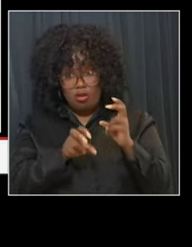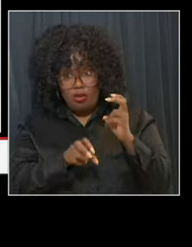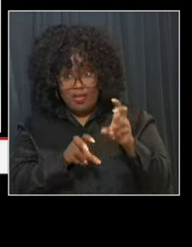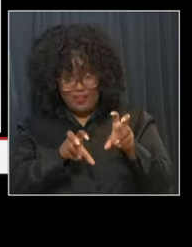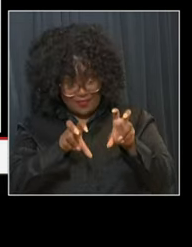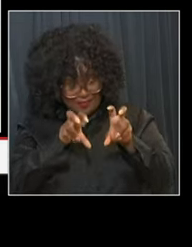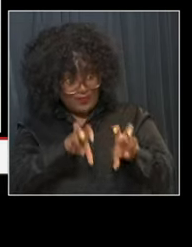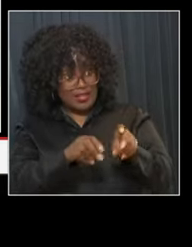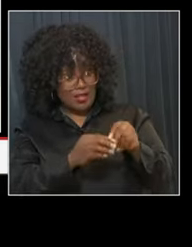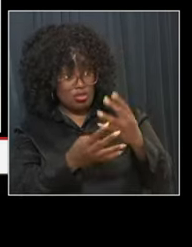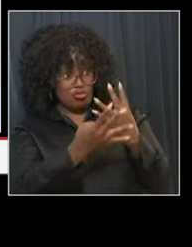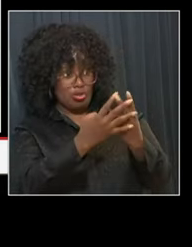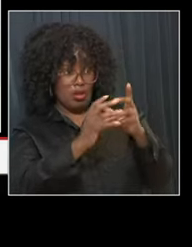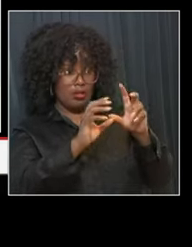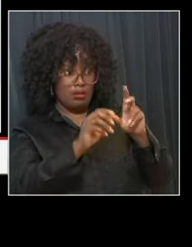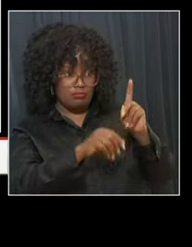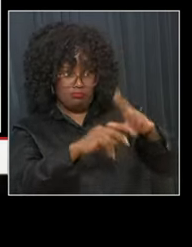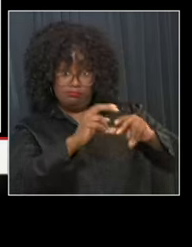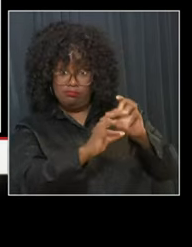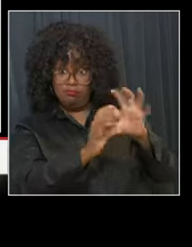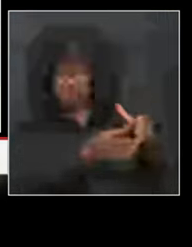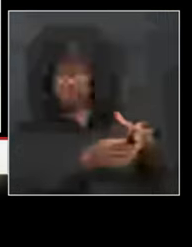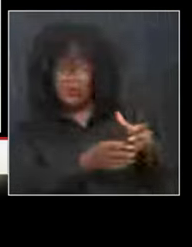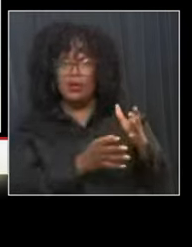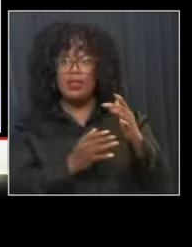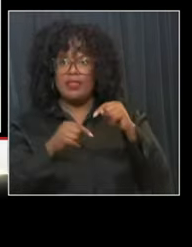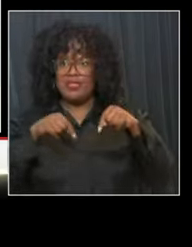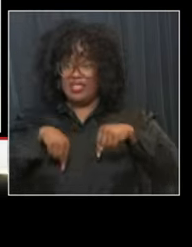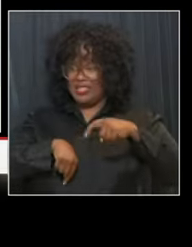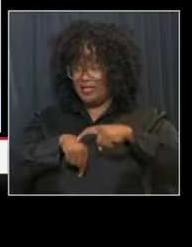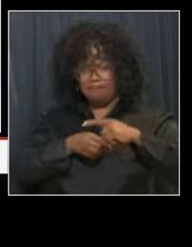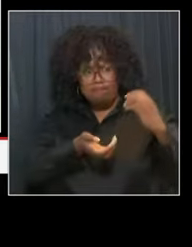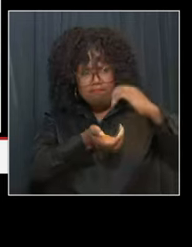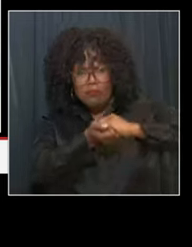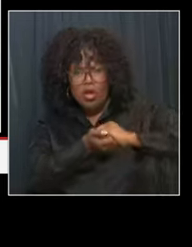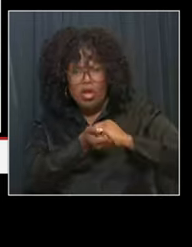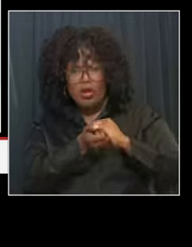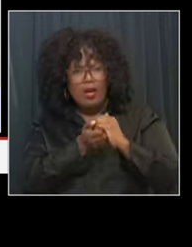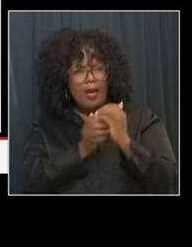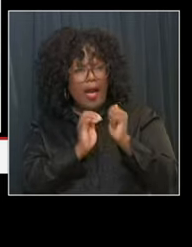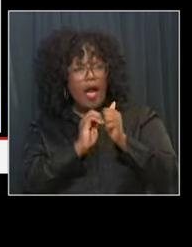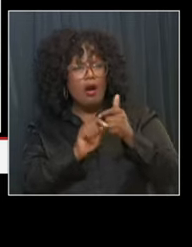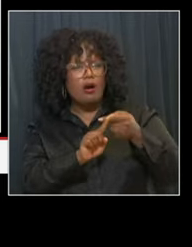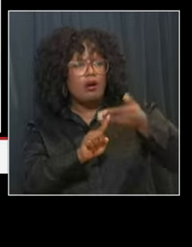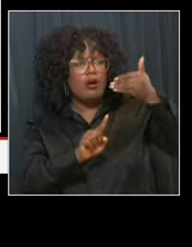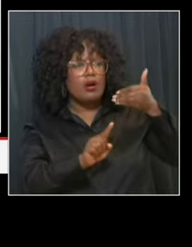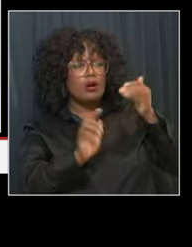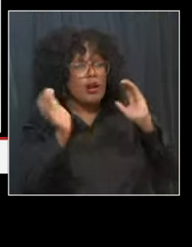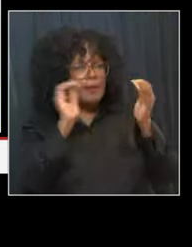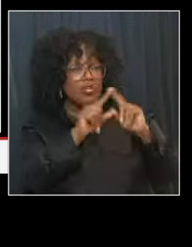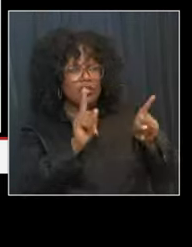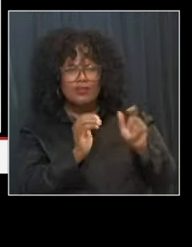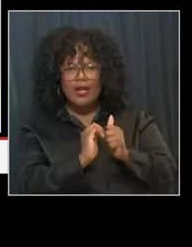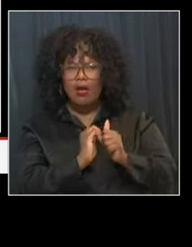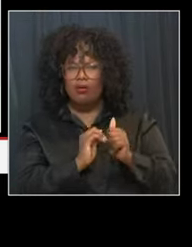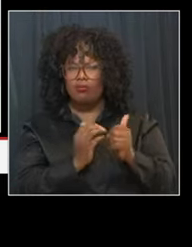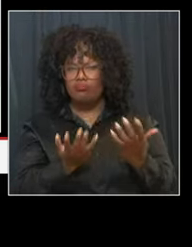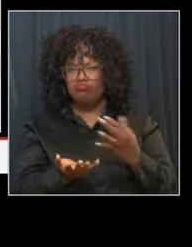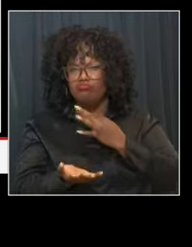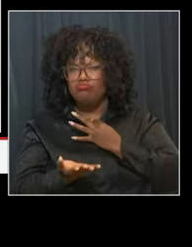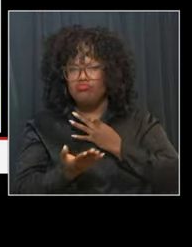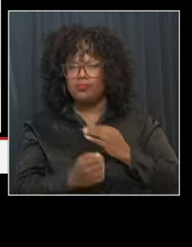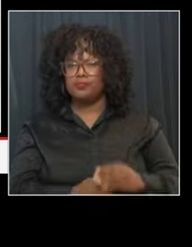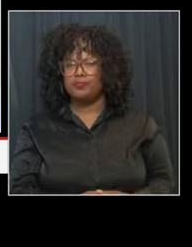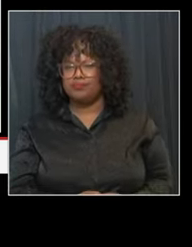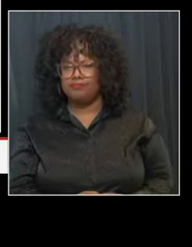that a private partnership is going to be more successful this time than it was when we tried this in the past? Sure, Kevin. It's a good question. So,